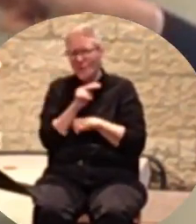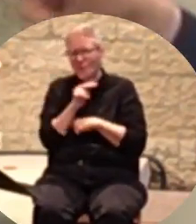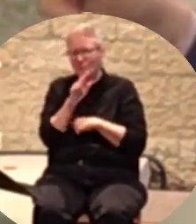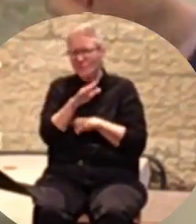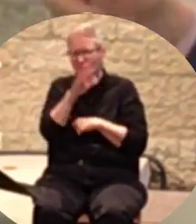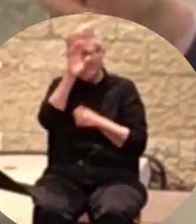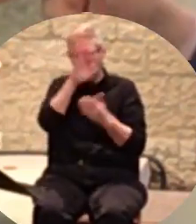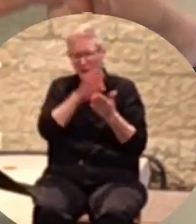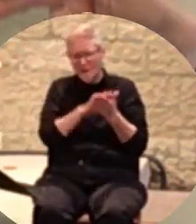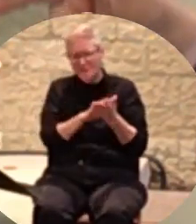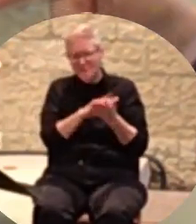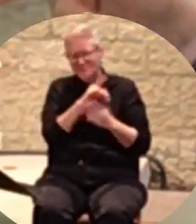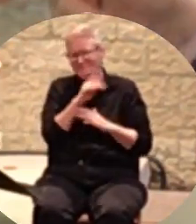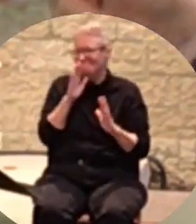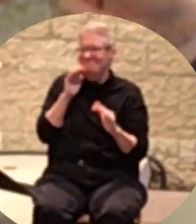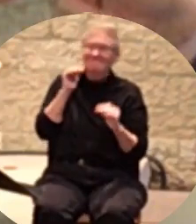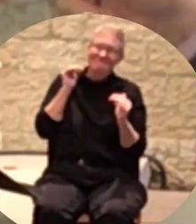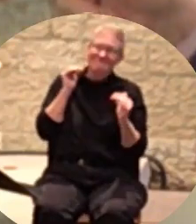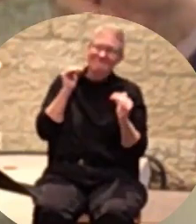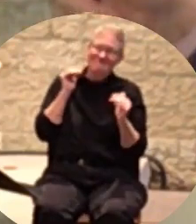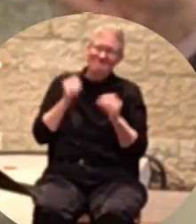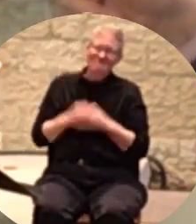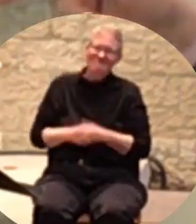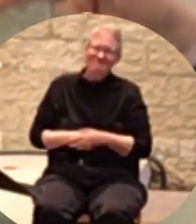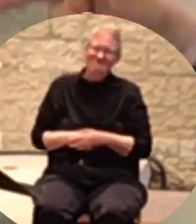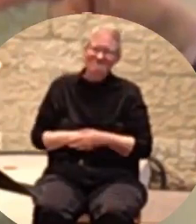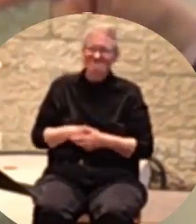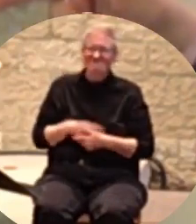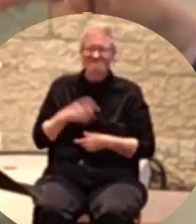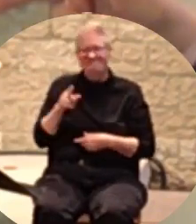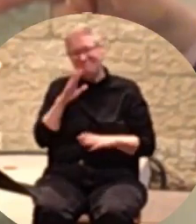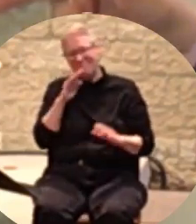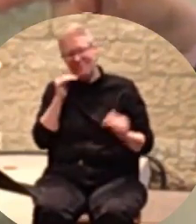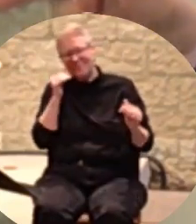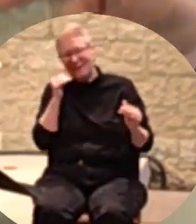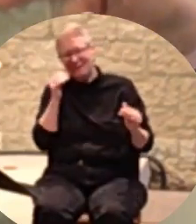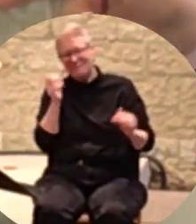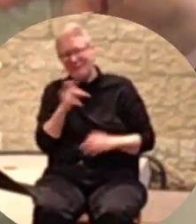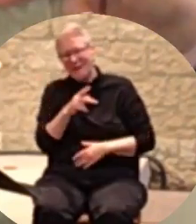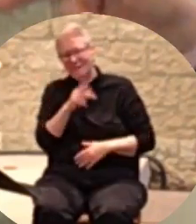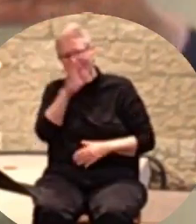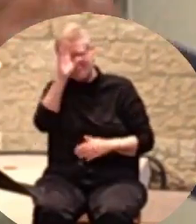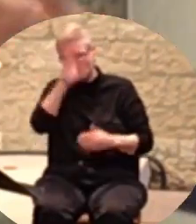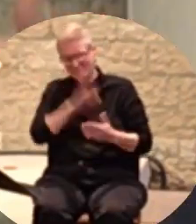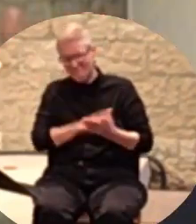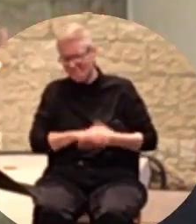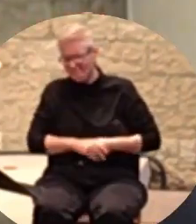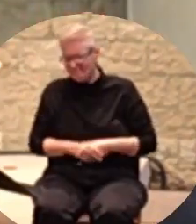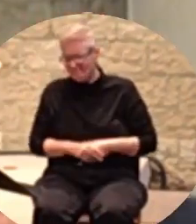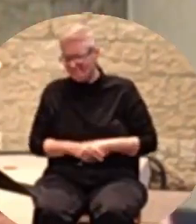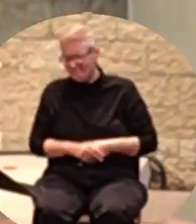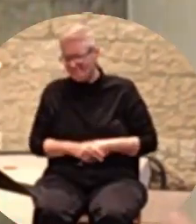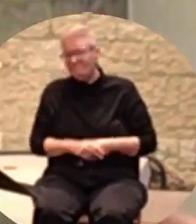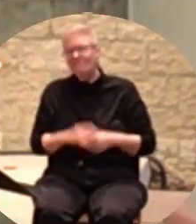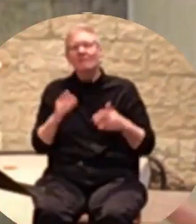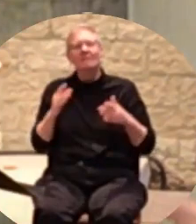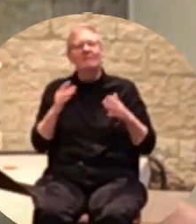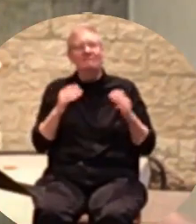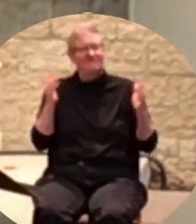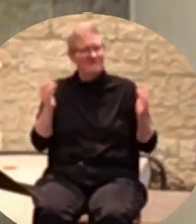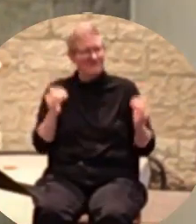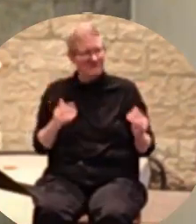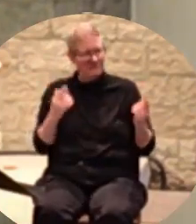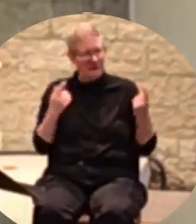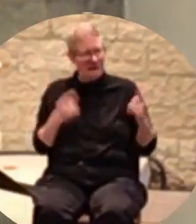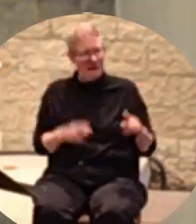significant other, smiles. And she smiles at him. And the next scene is she is pulling a wheelchair.